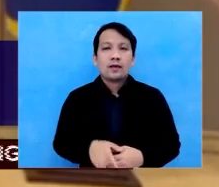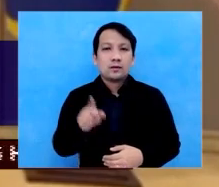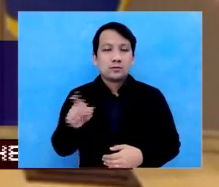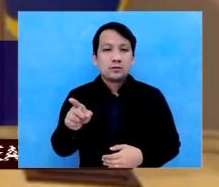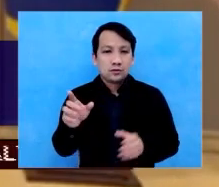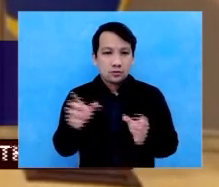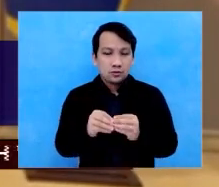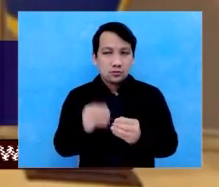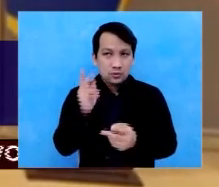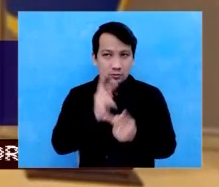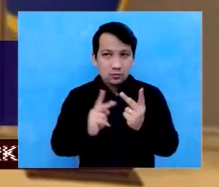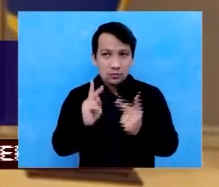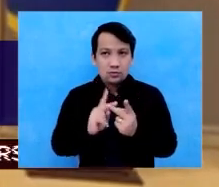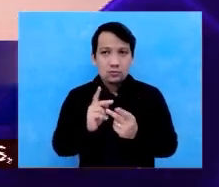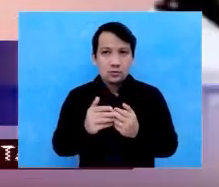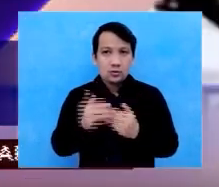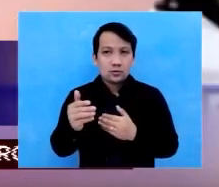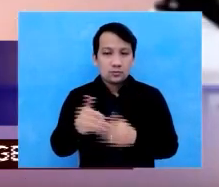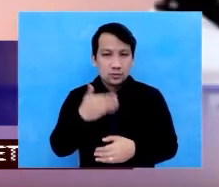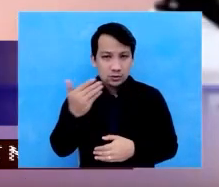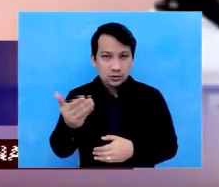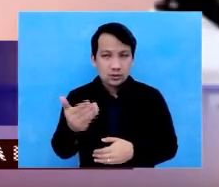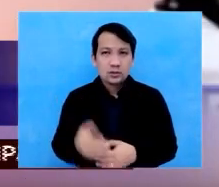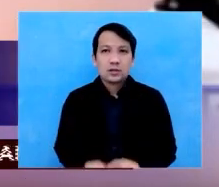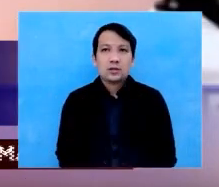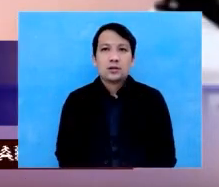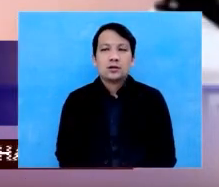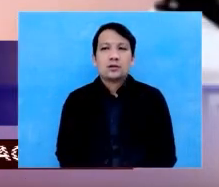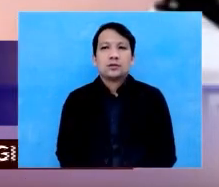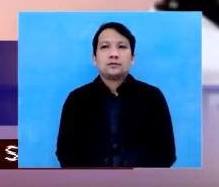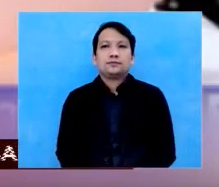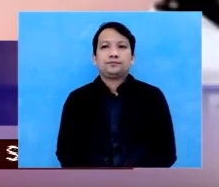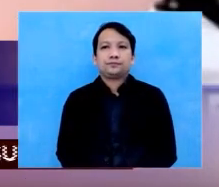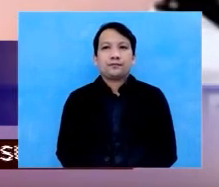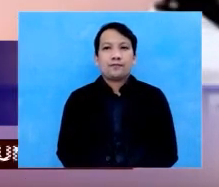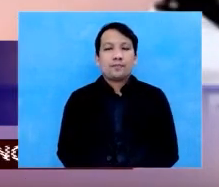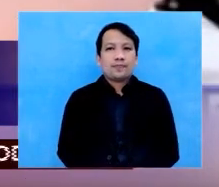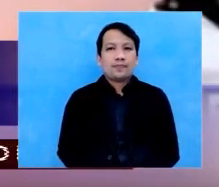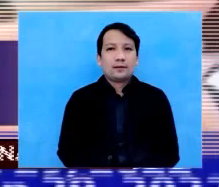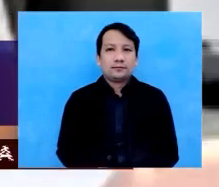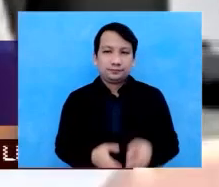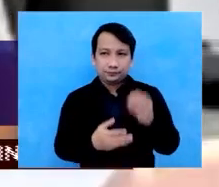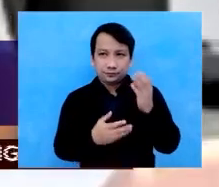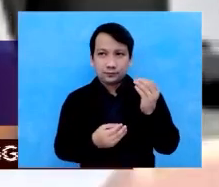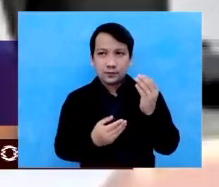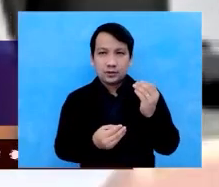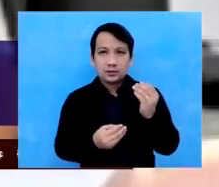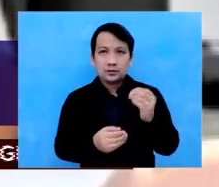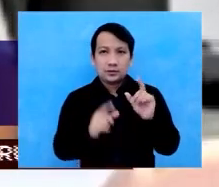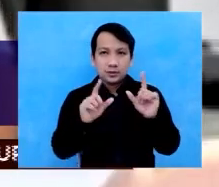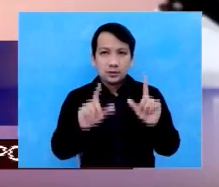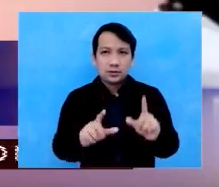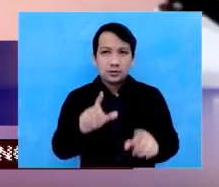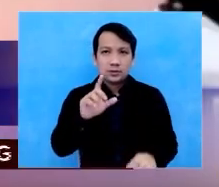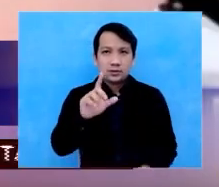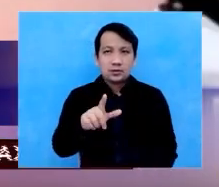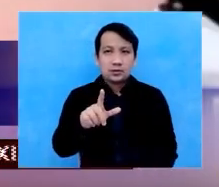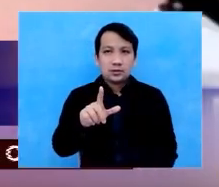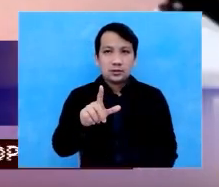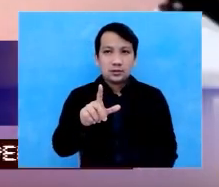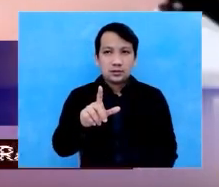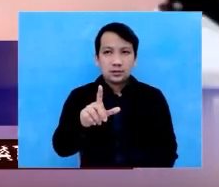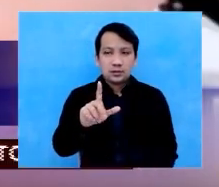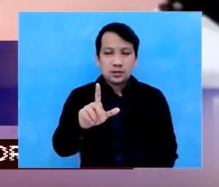to us hopefully within the next 7 days. Sa mga huling upload sa kanyang Facebook page ng Lapid Fire, binanata